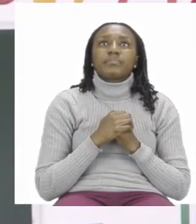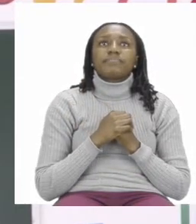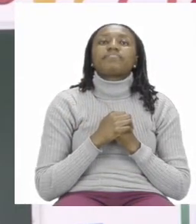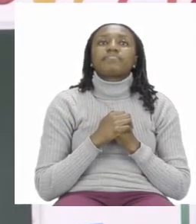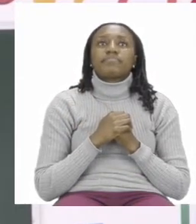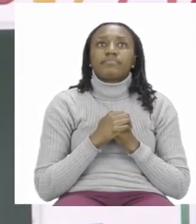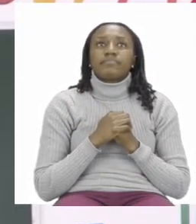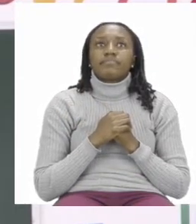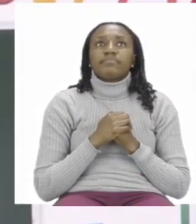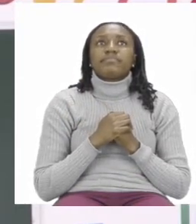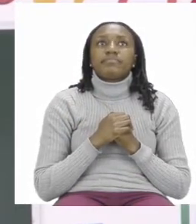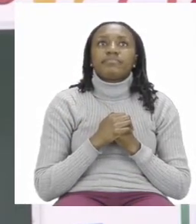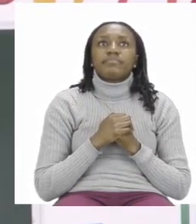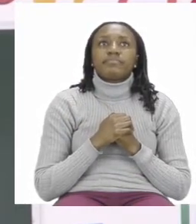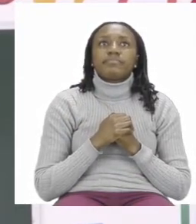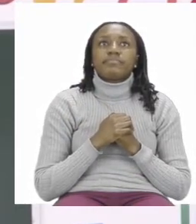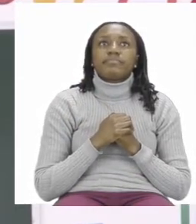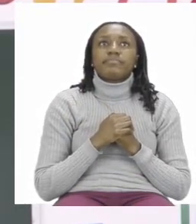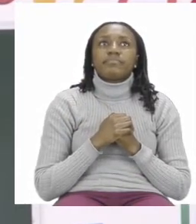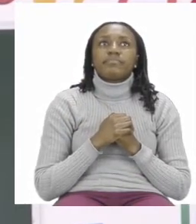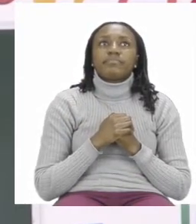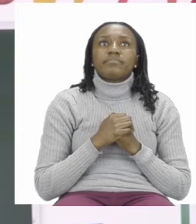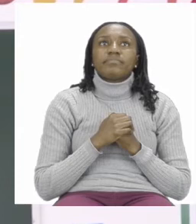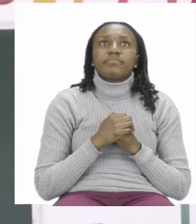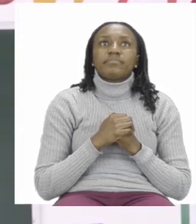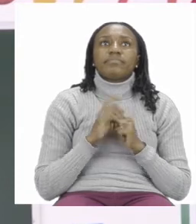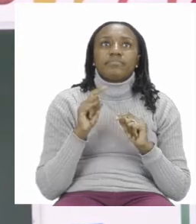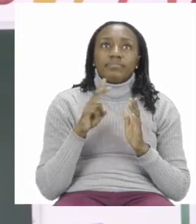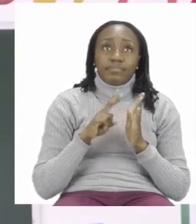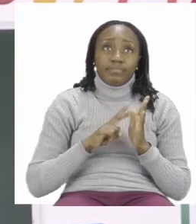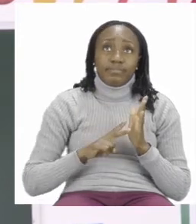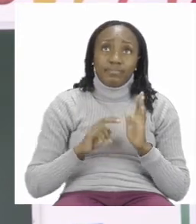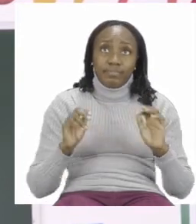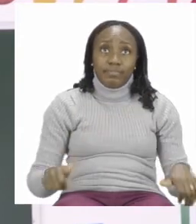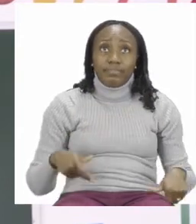already happened in the past. Let's now read our sentence again.